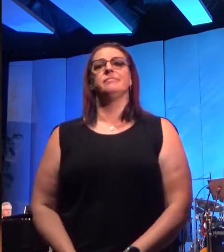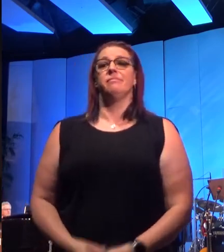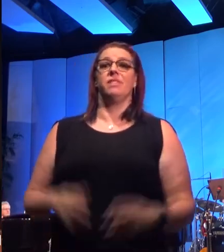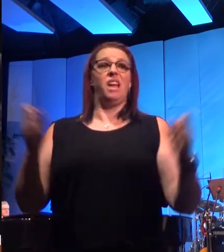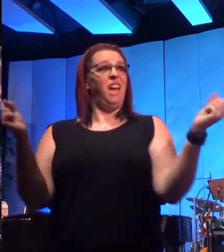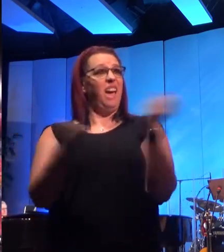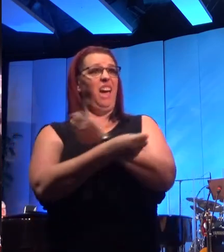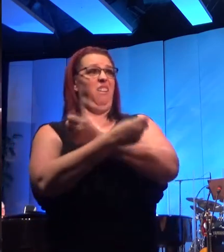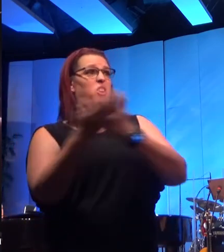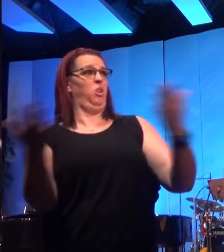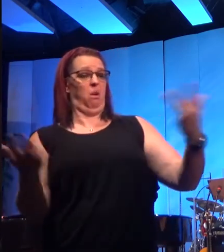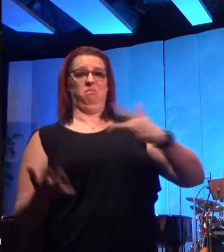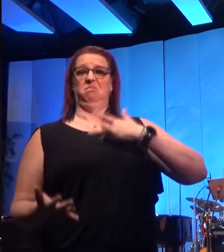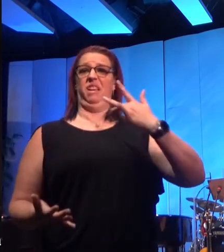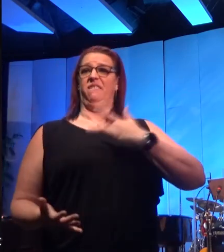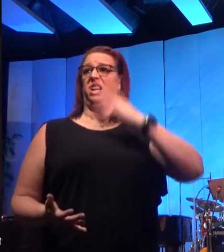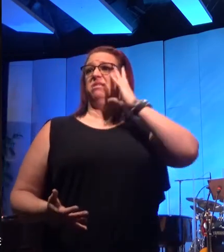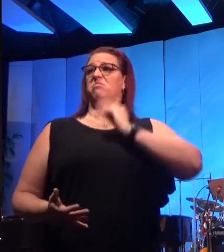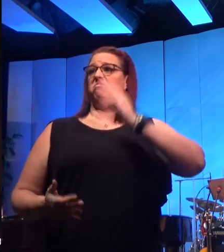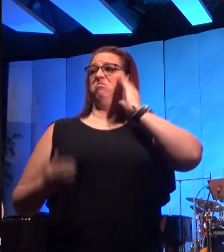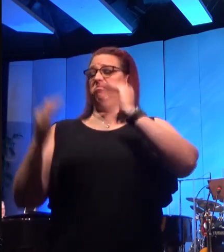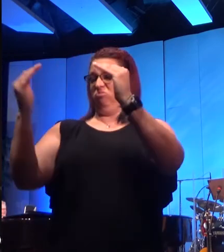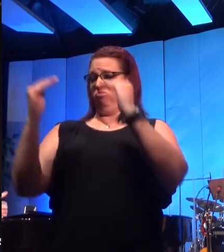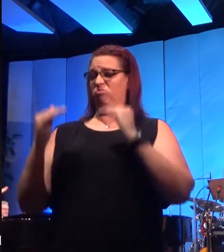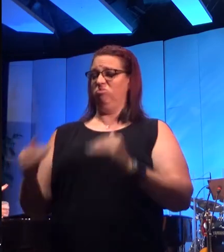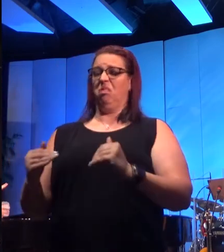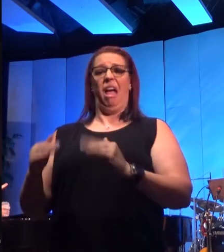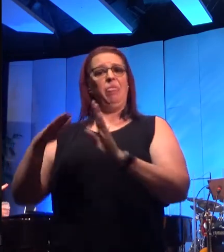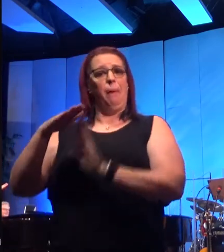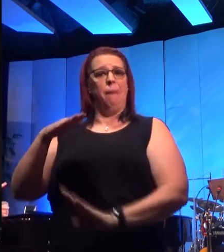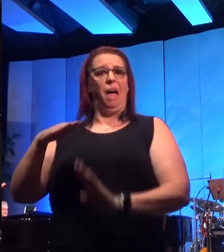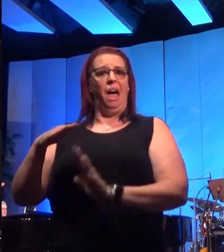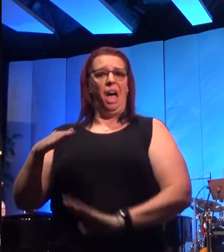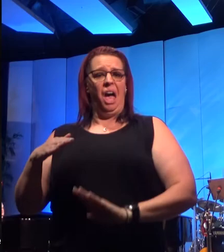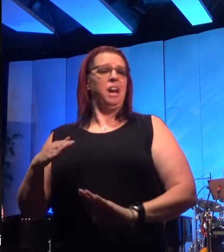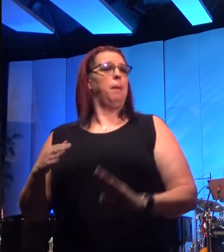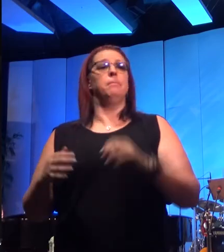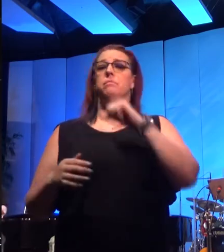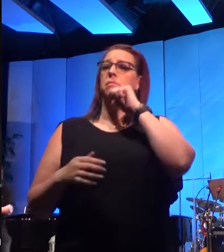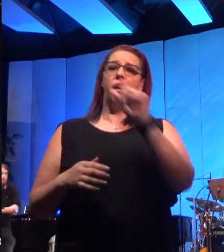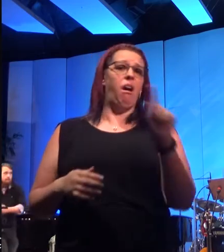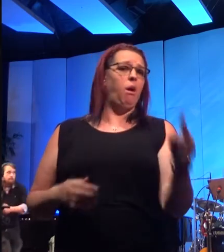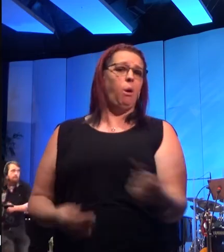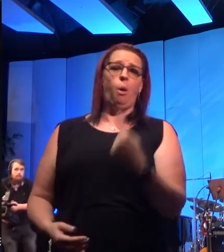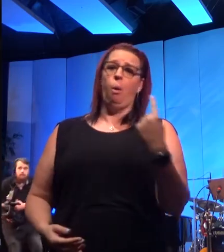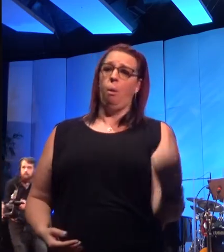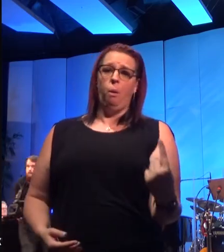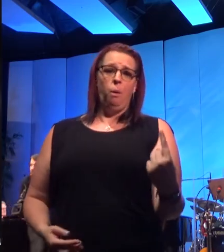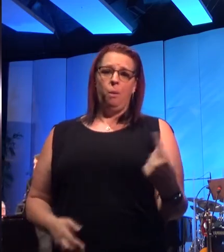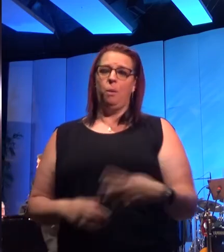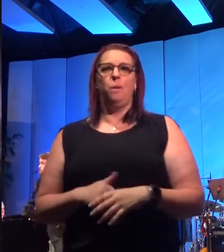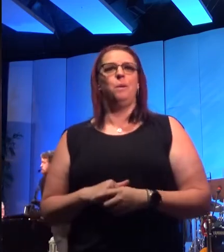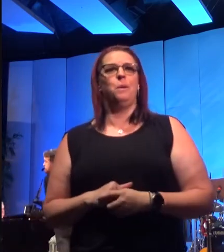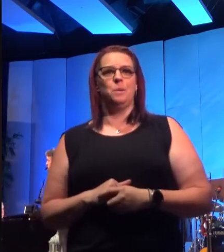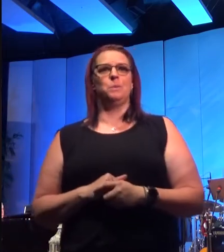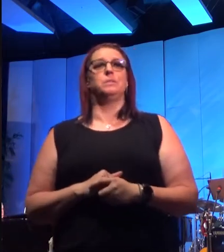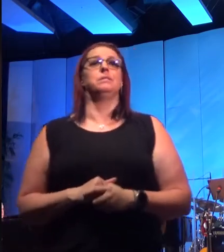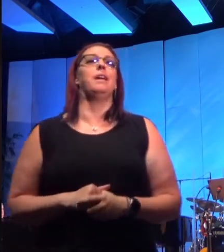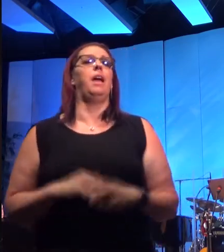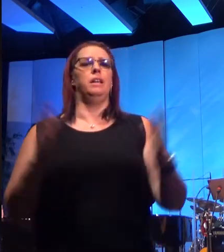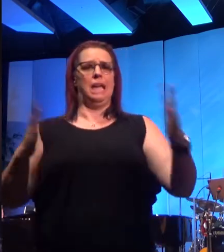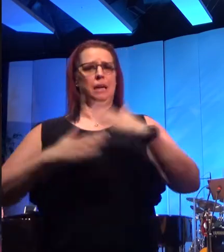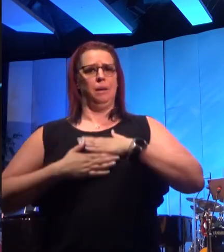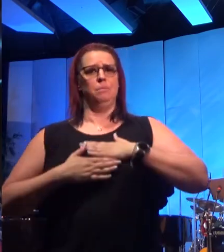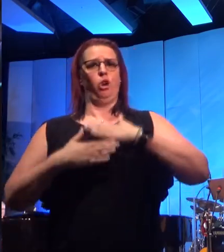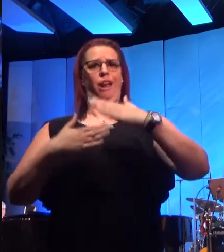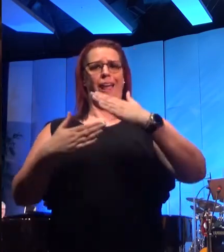Everybody's been down, hit the bottom, hit the ground. Ooh, you're not alone. Just take a